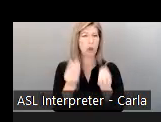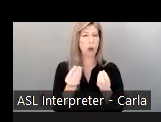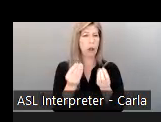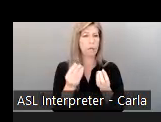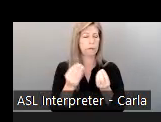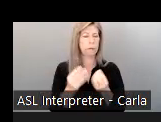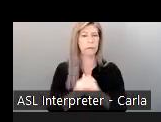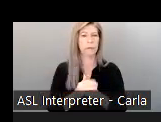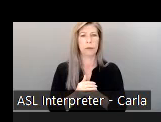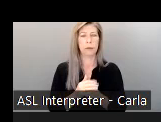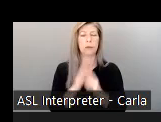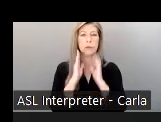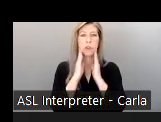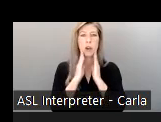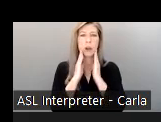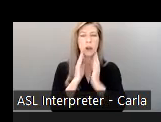soften your jaw.